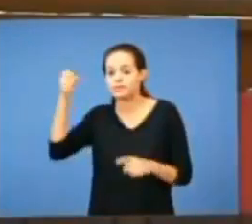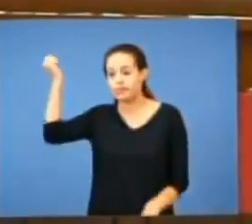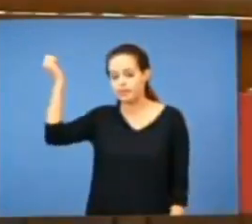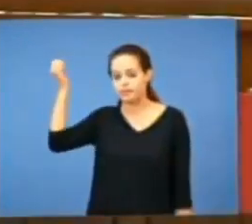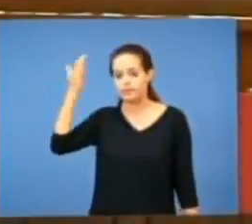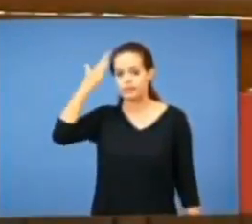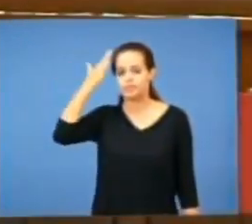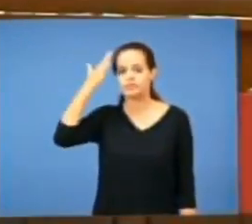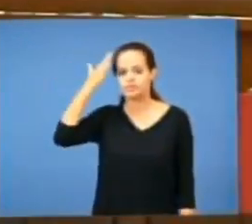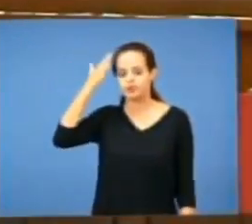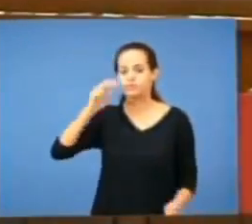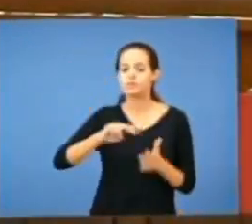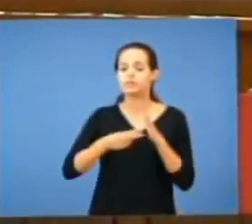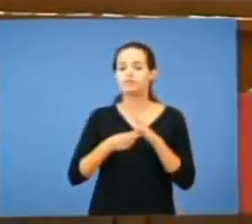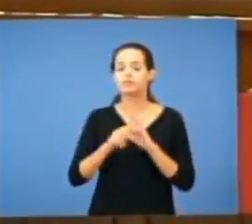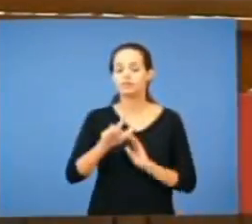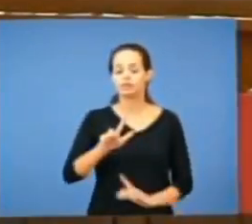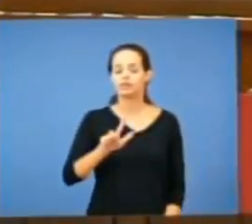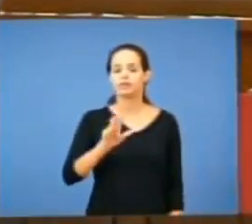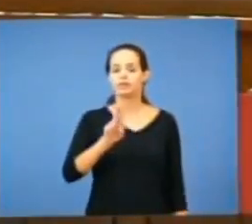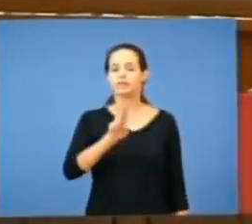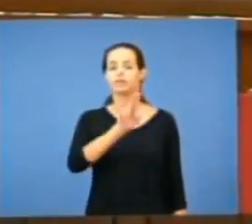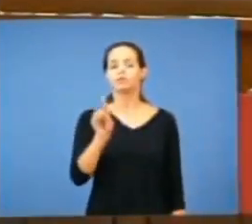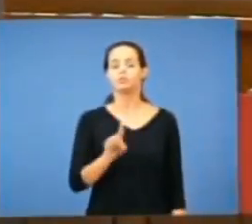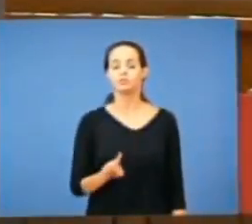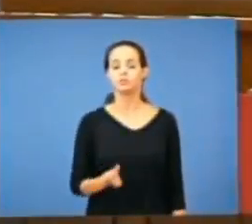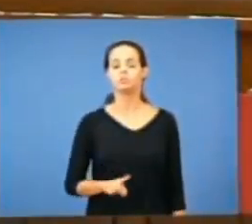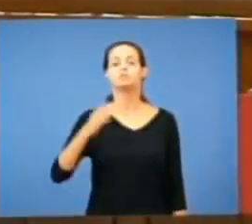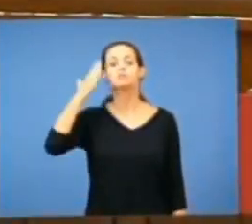bring it into light because of revelations.